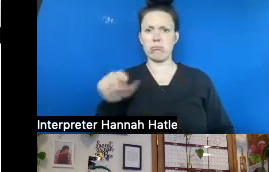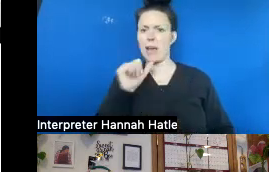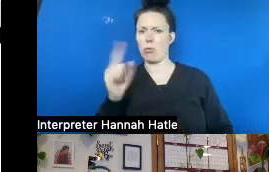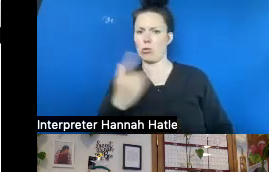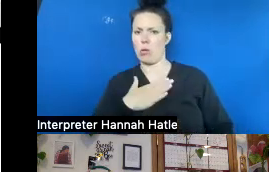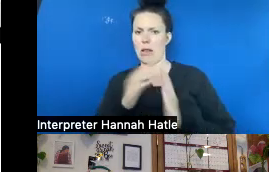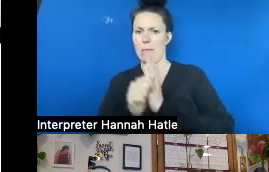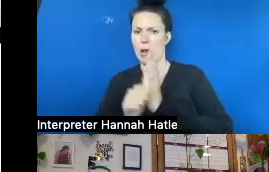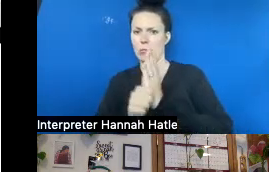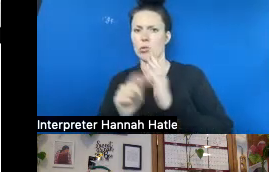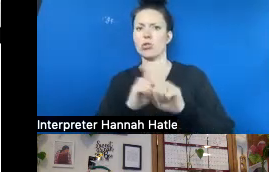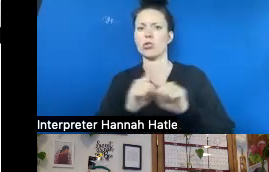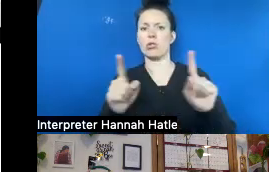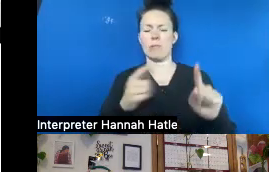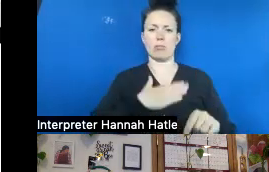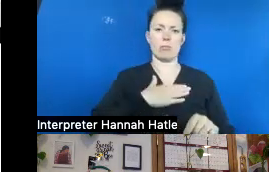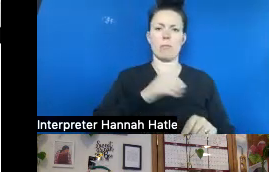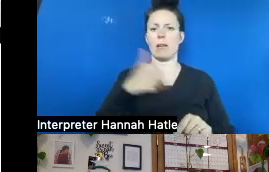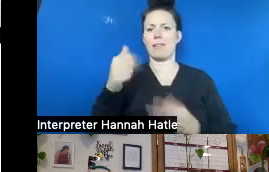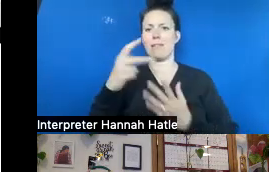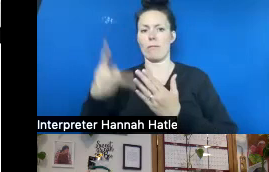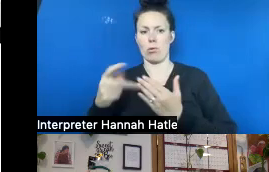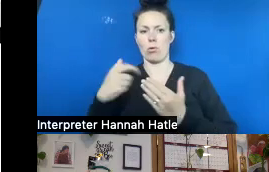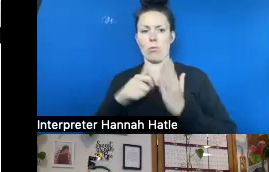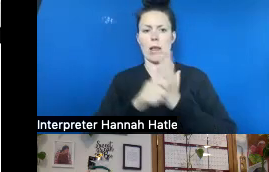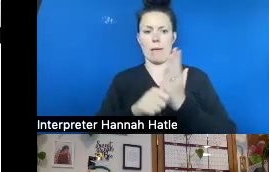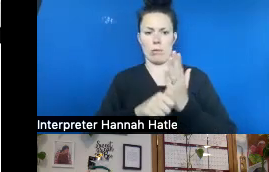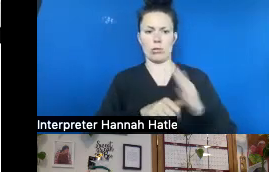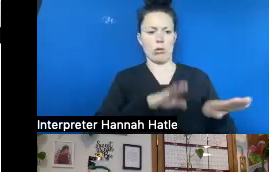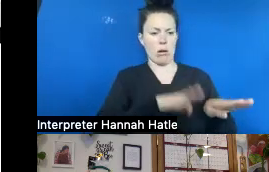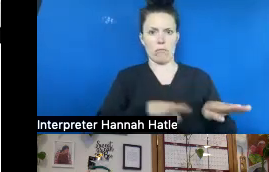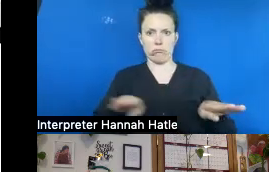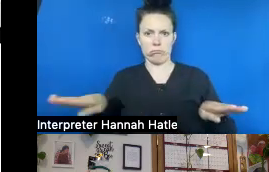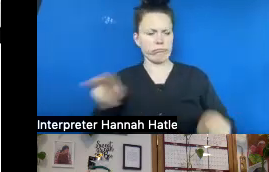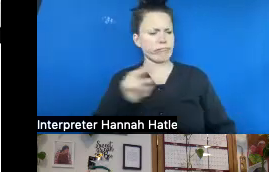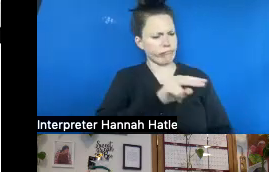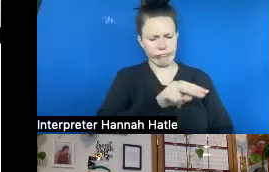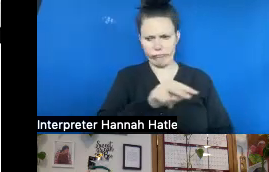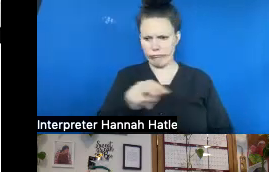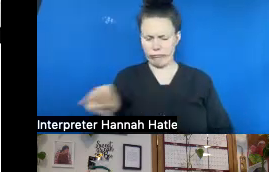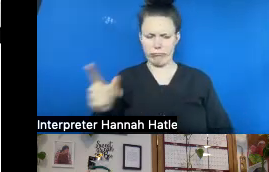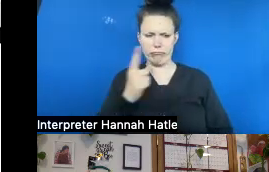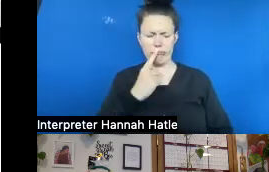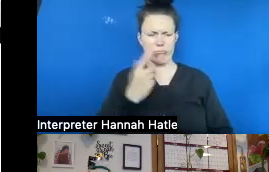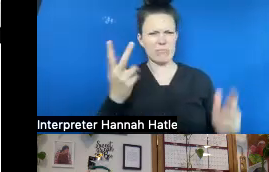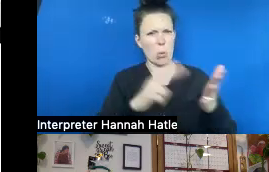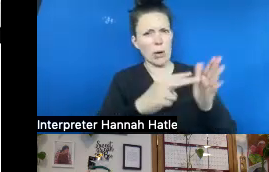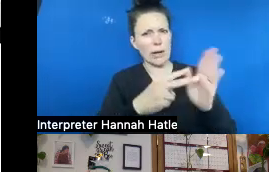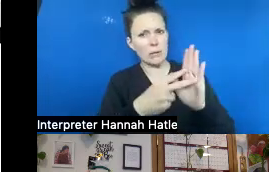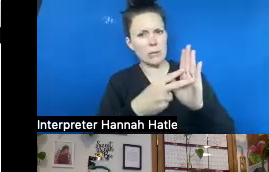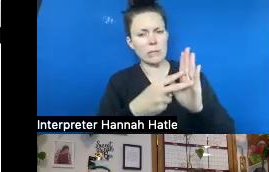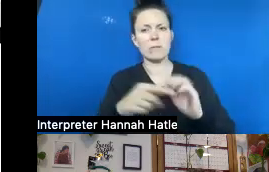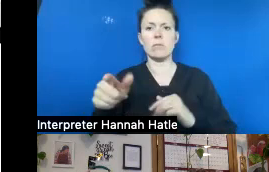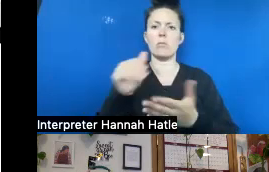a combination of mine and another program. And I said, well, what do you mean? And then he